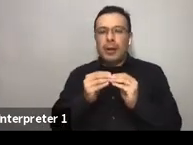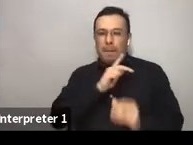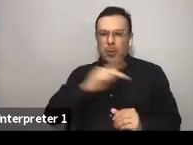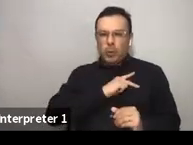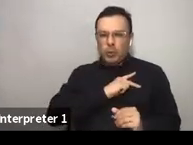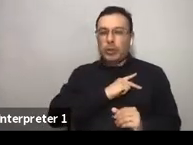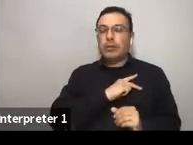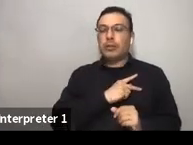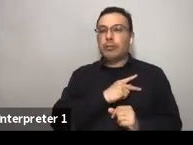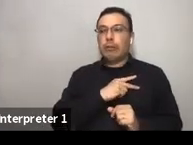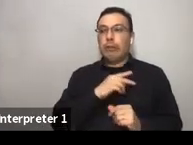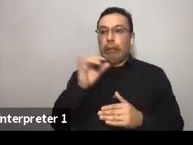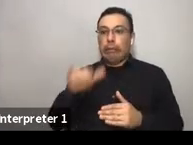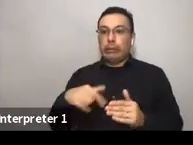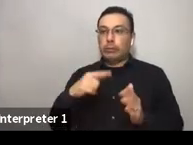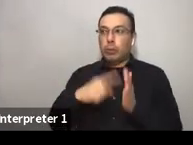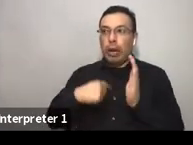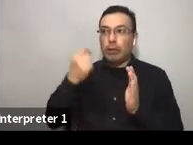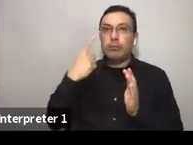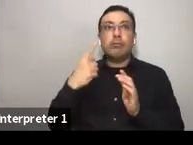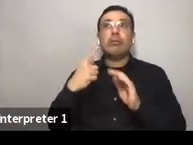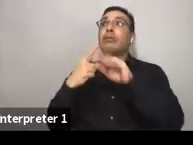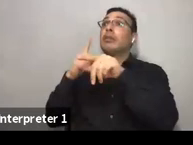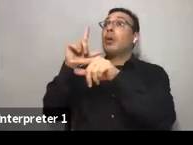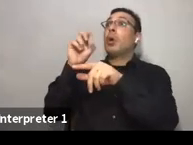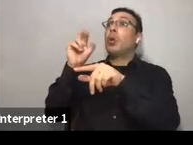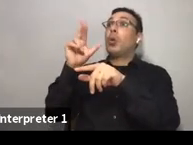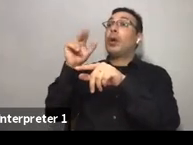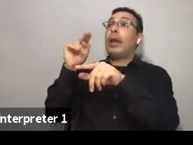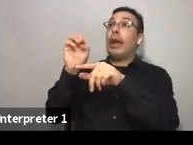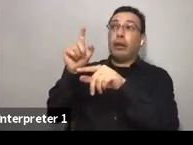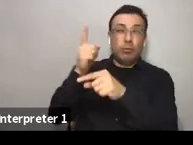Lorian, feel free to jump in on that as well.